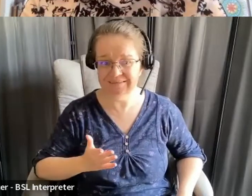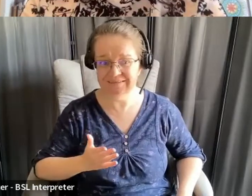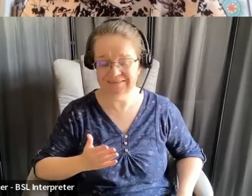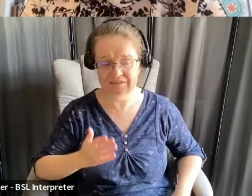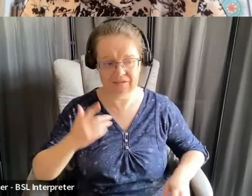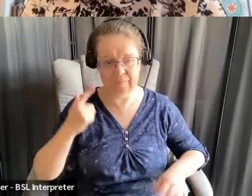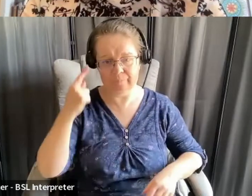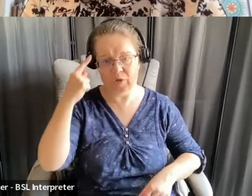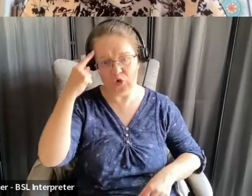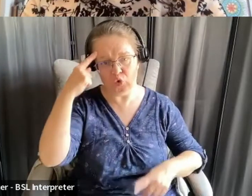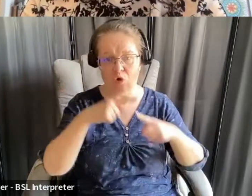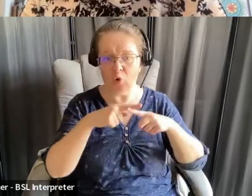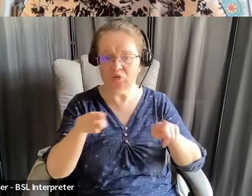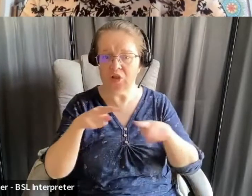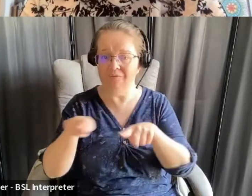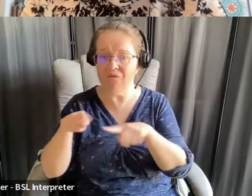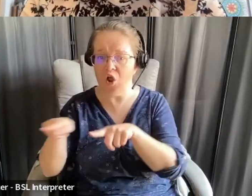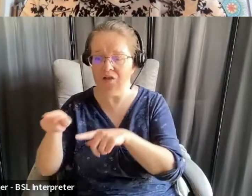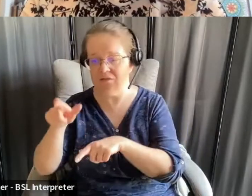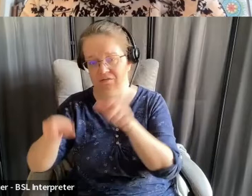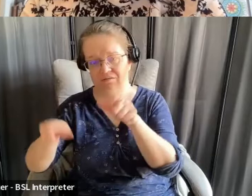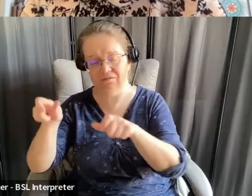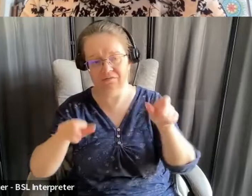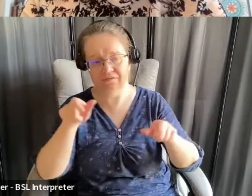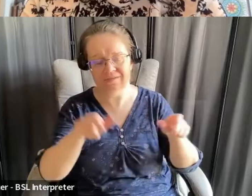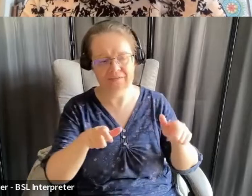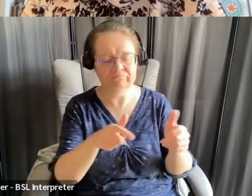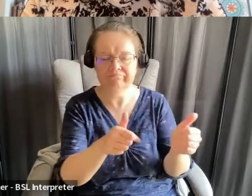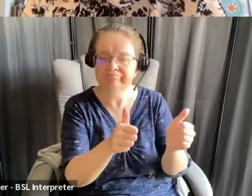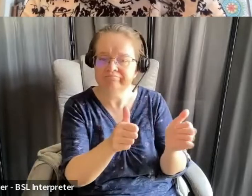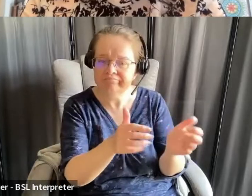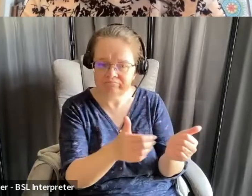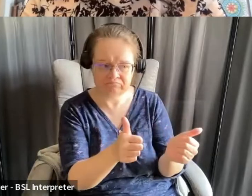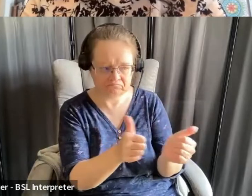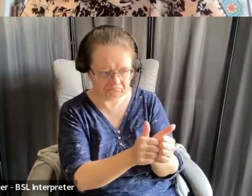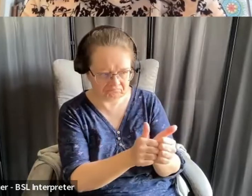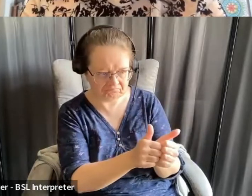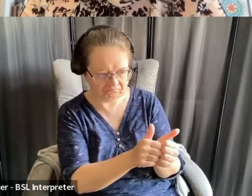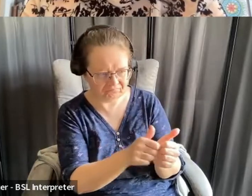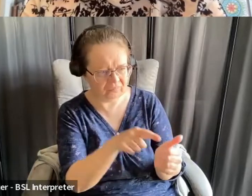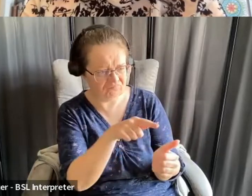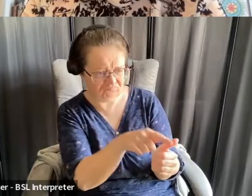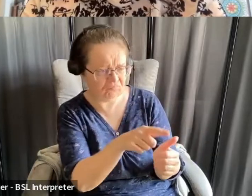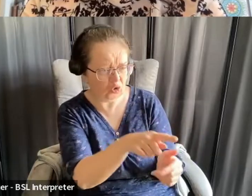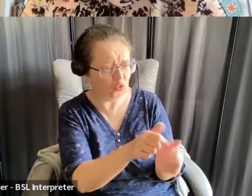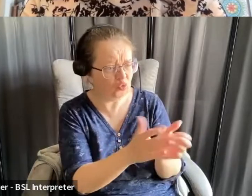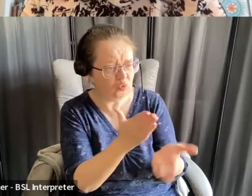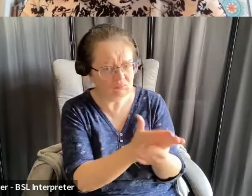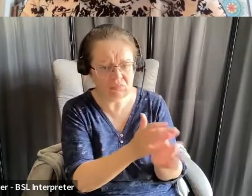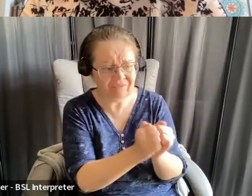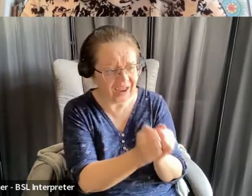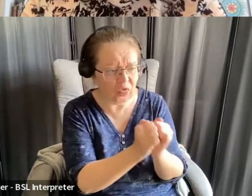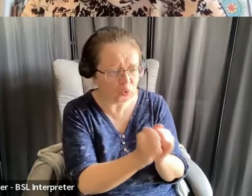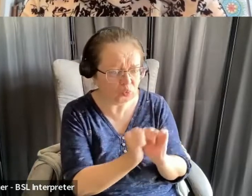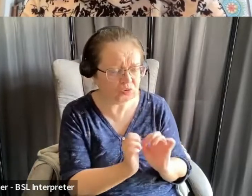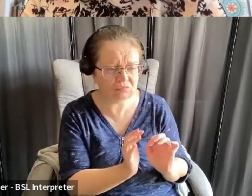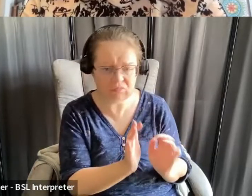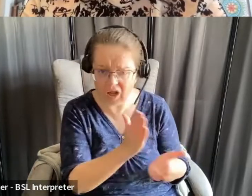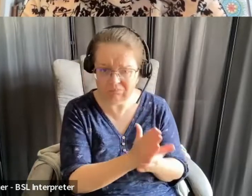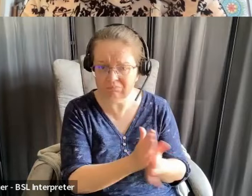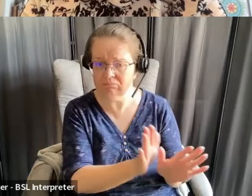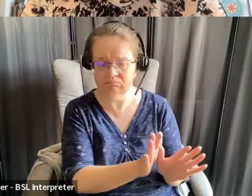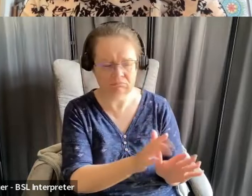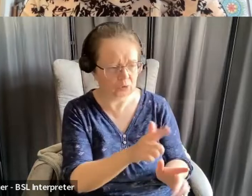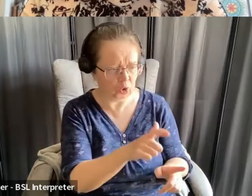neurodiverse persons, is affirmation. You know, someone telling you that you're of value and that you're